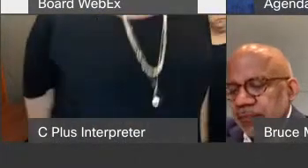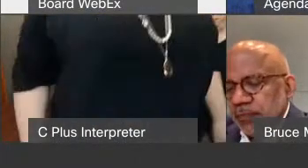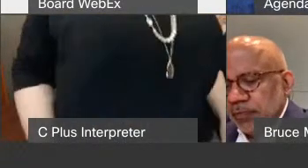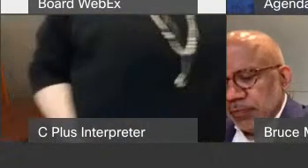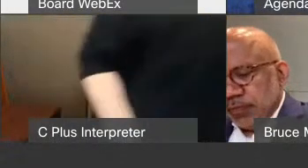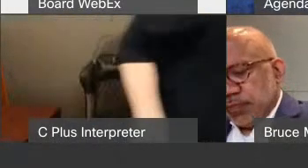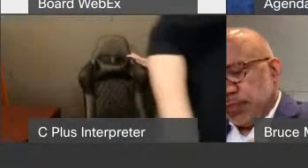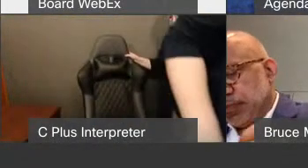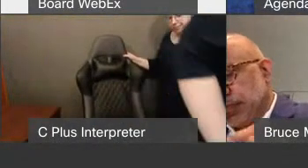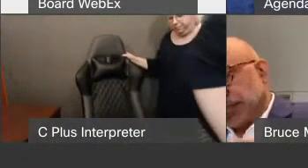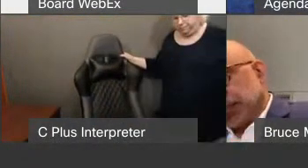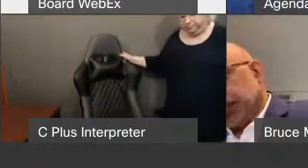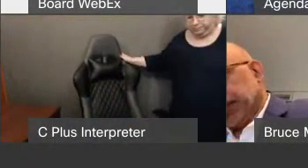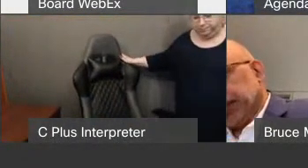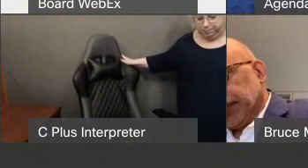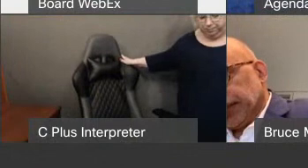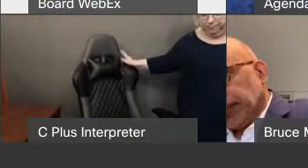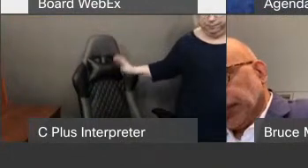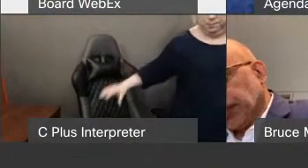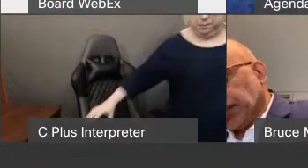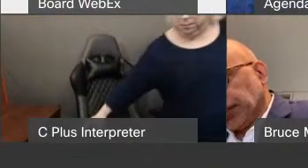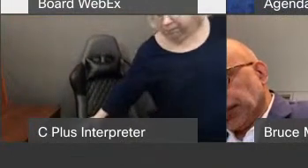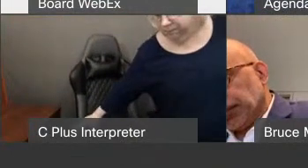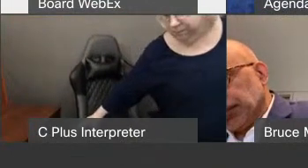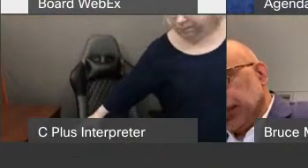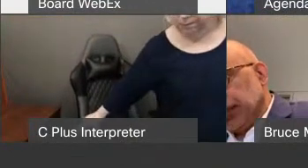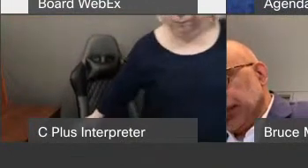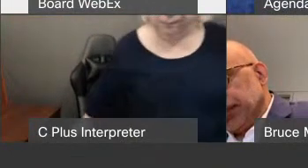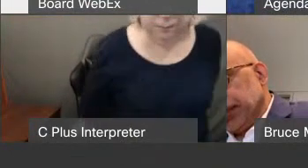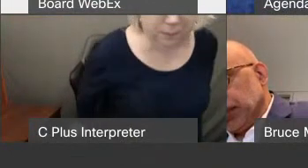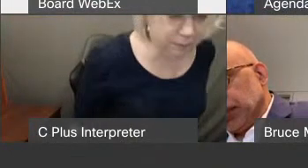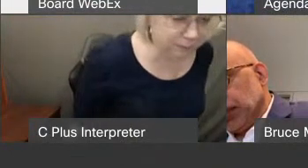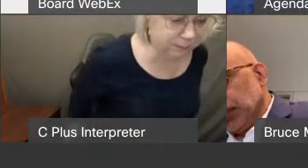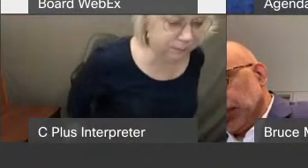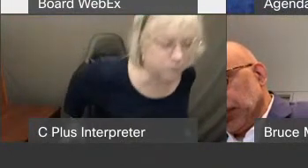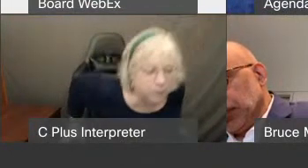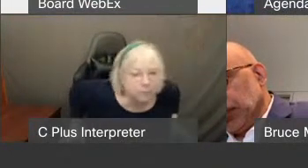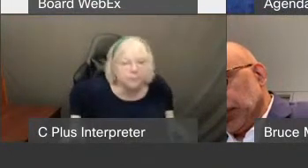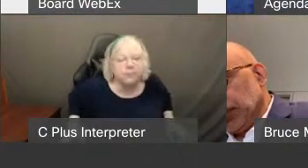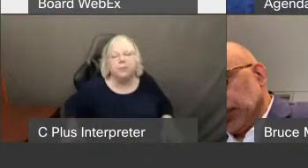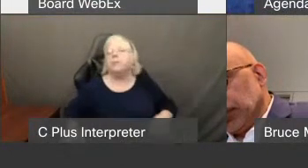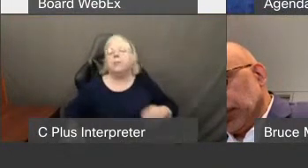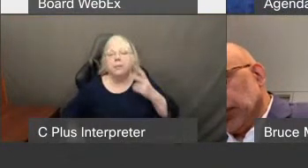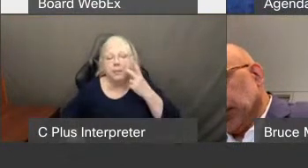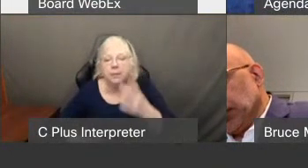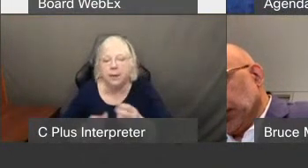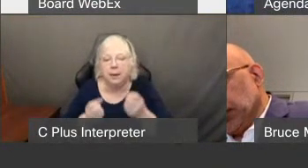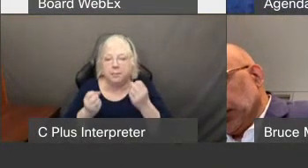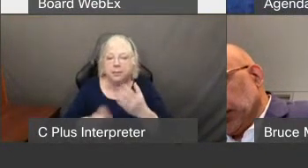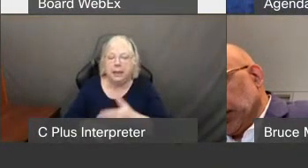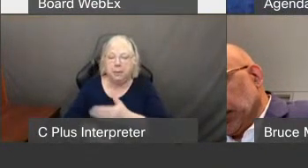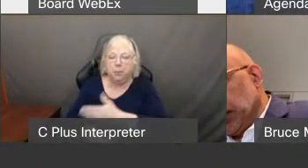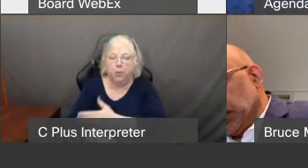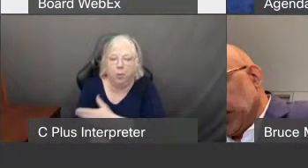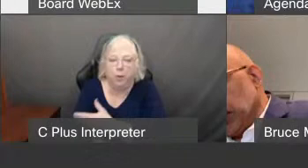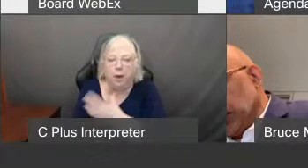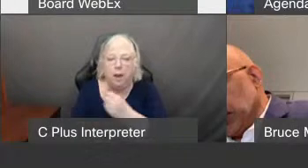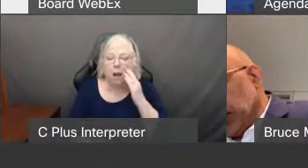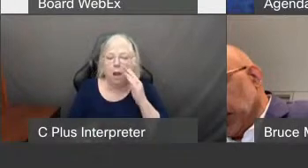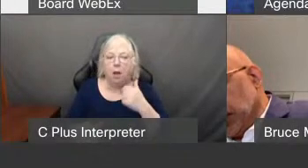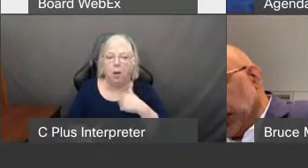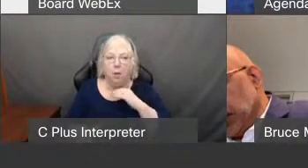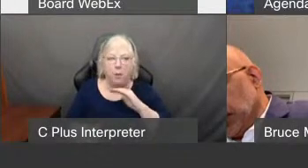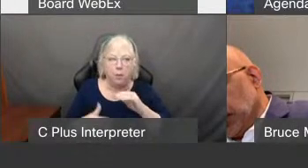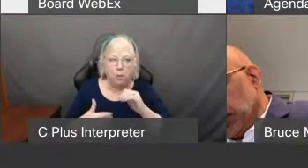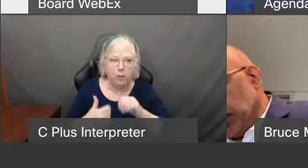and Bruce and the work that you guys have done, and there's certainly some room for improvement and work that needs to be done. And certainly I hope we can collectively